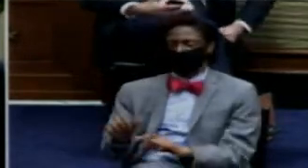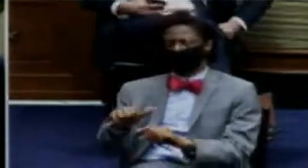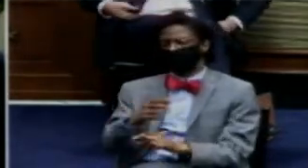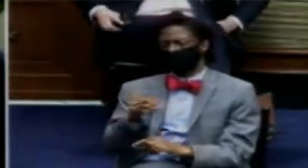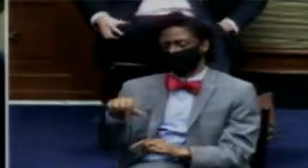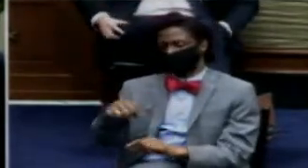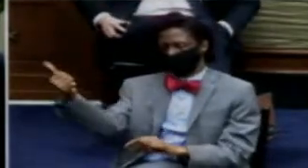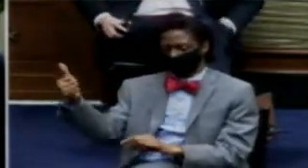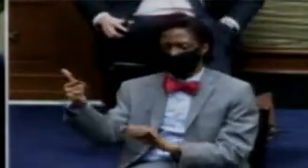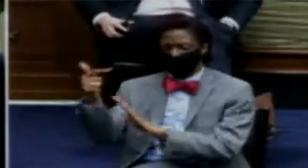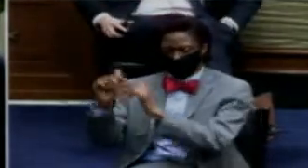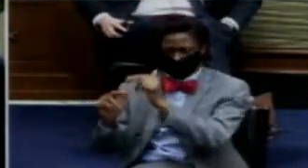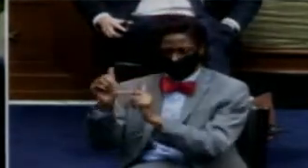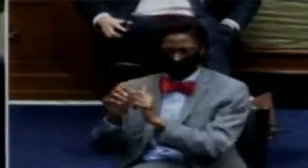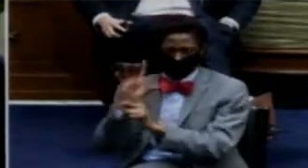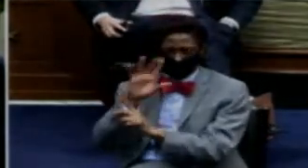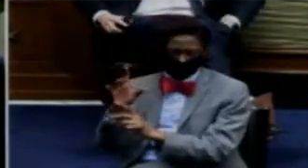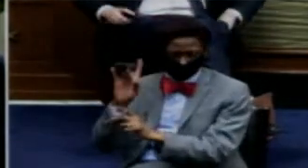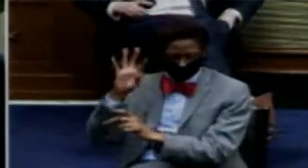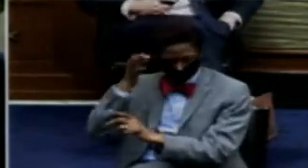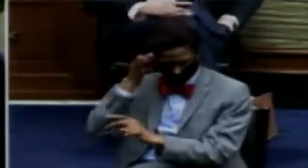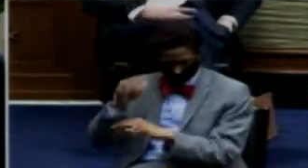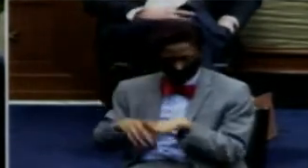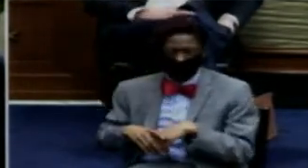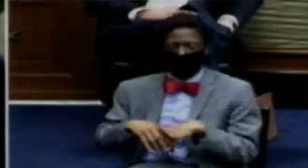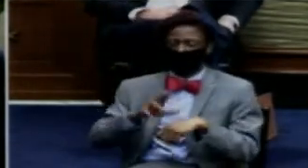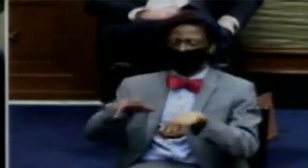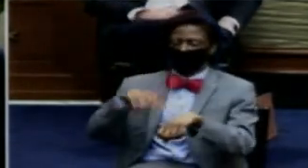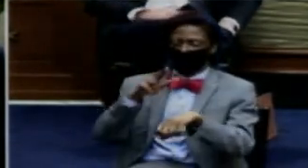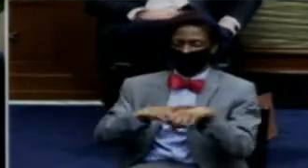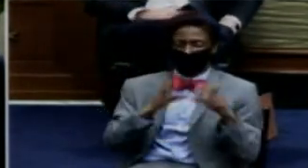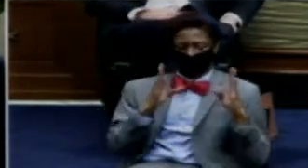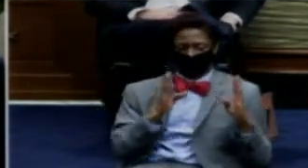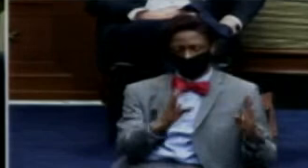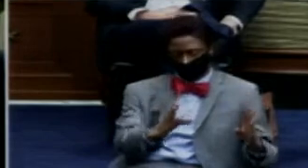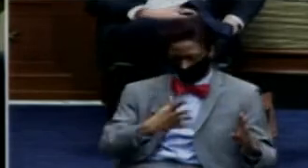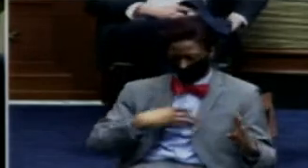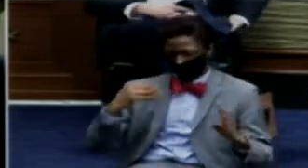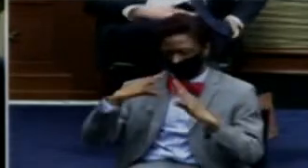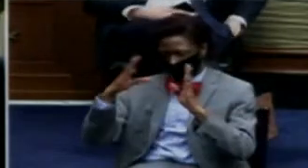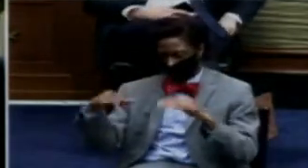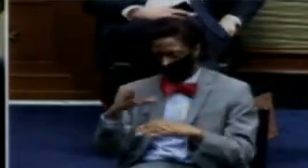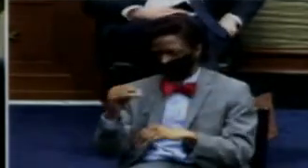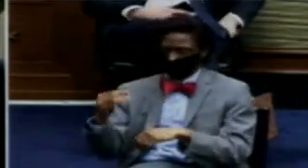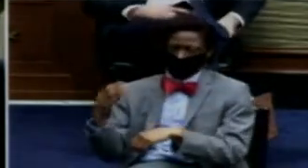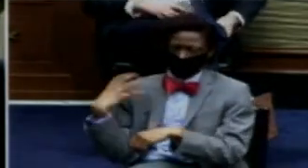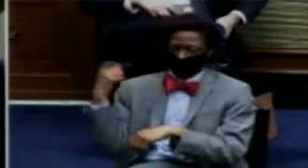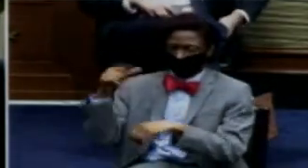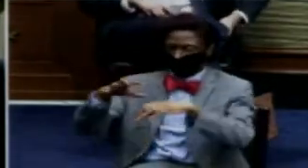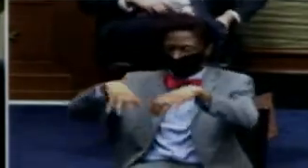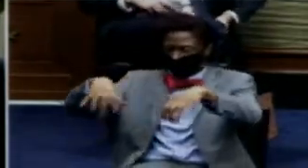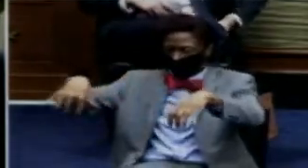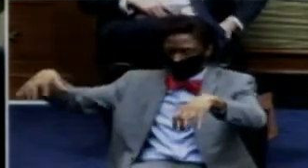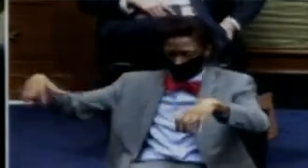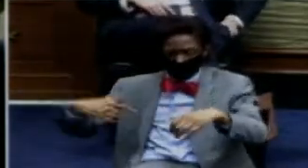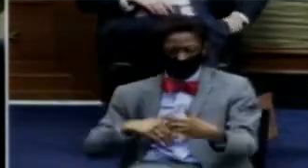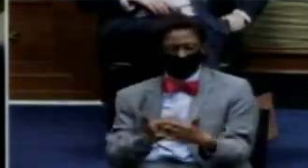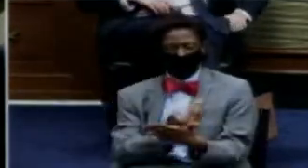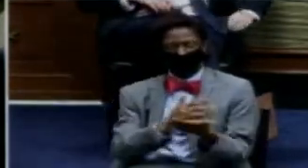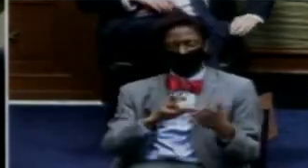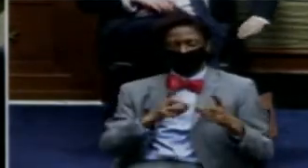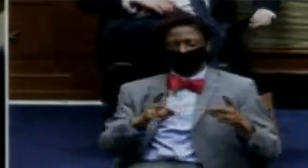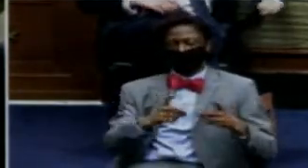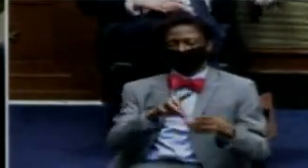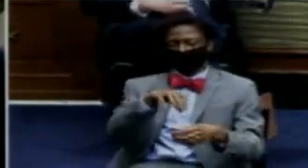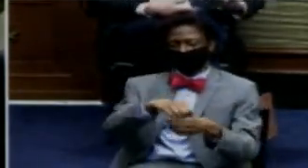for the district. Your proposal makes the National Mall, the White House, and the Capitol Complex the new district in the Constitution. Where